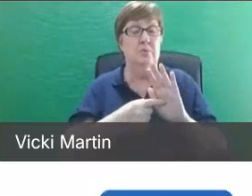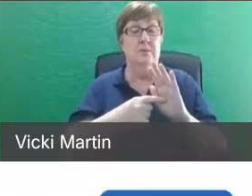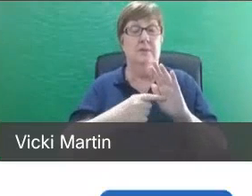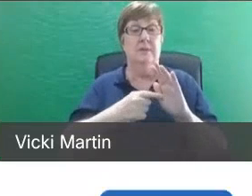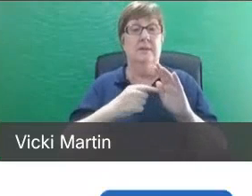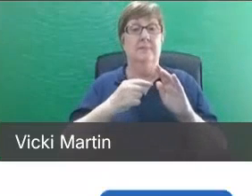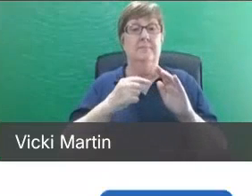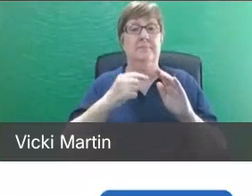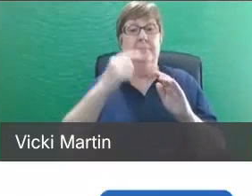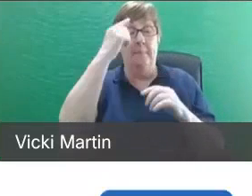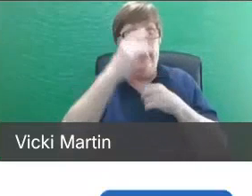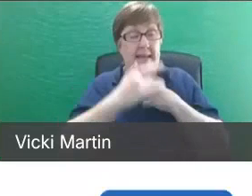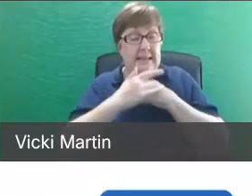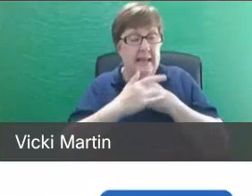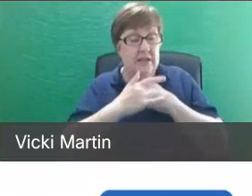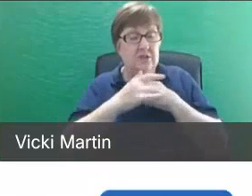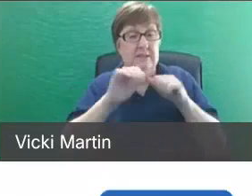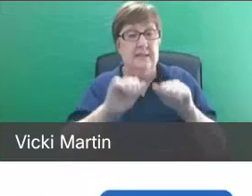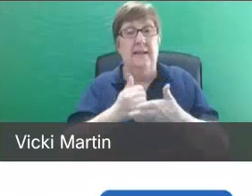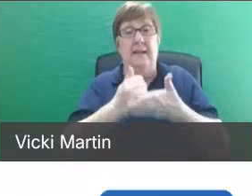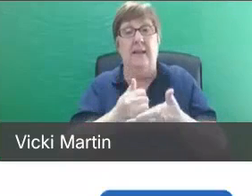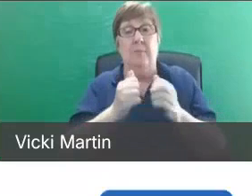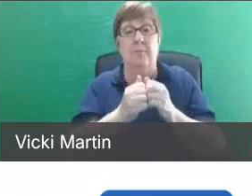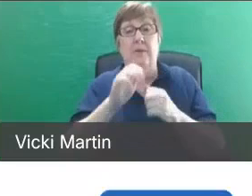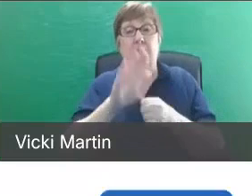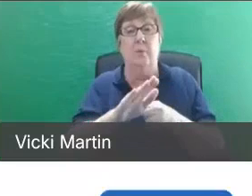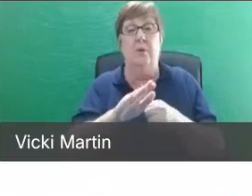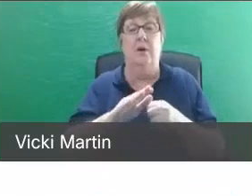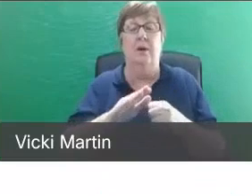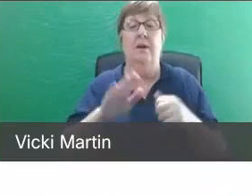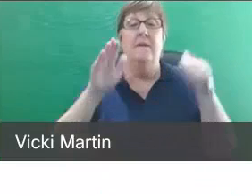and overall your mental well-being.